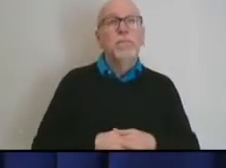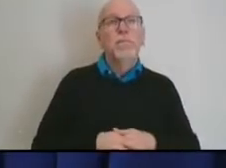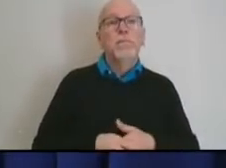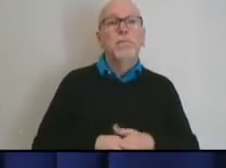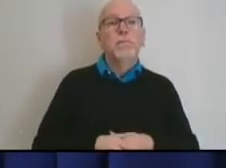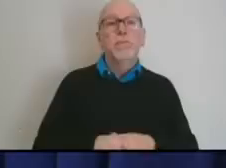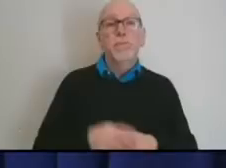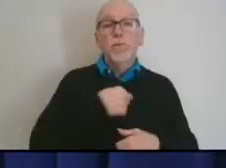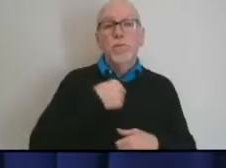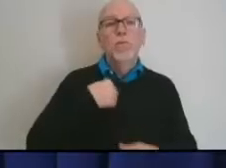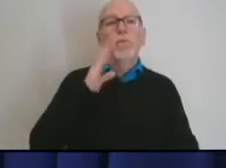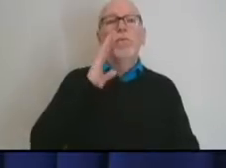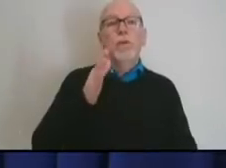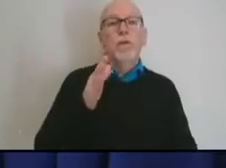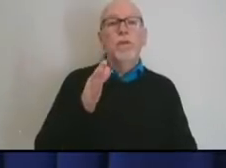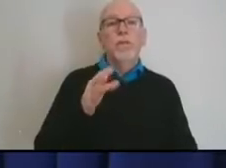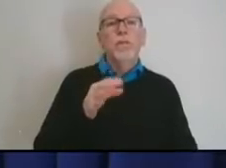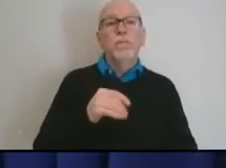We will,